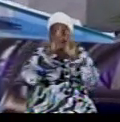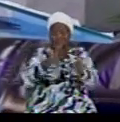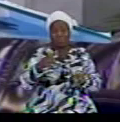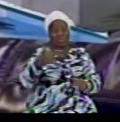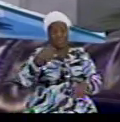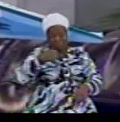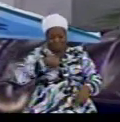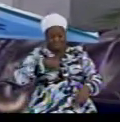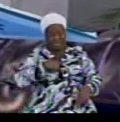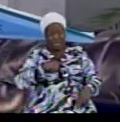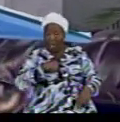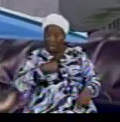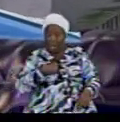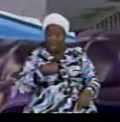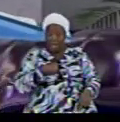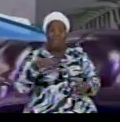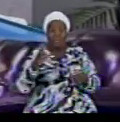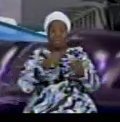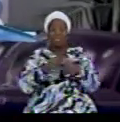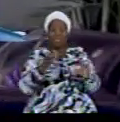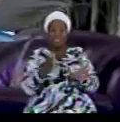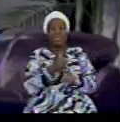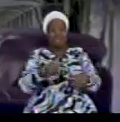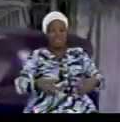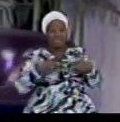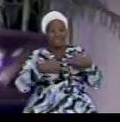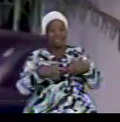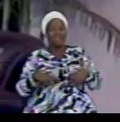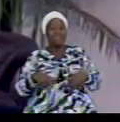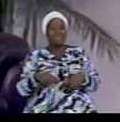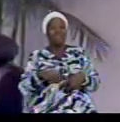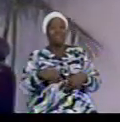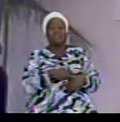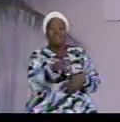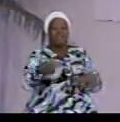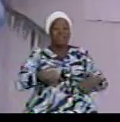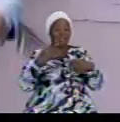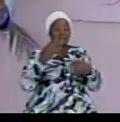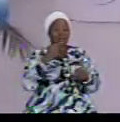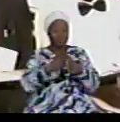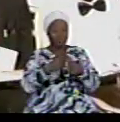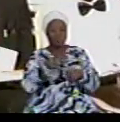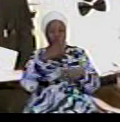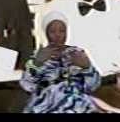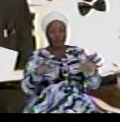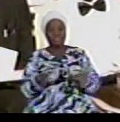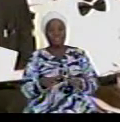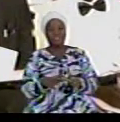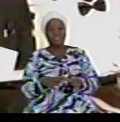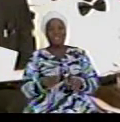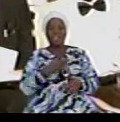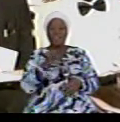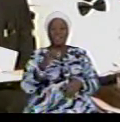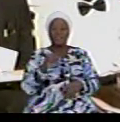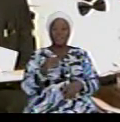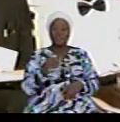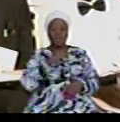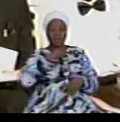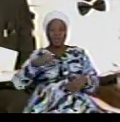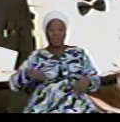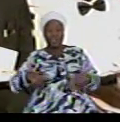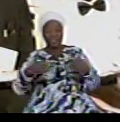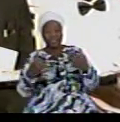my threat. They get angry, their anger will soon be over. And so Nebuchadnezzar